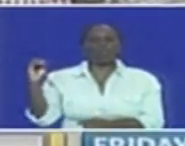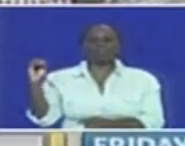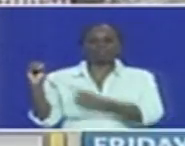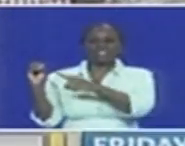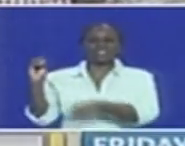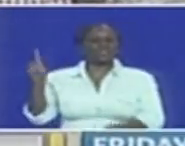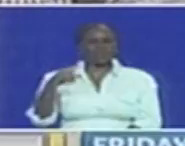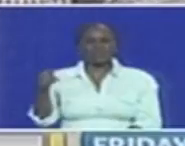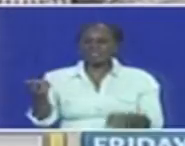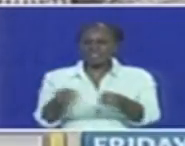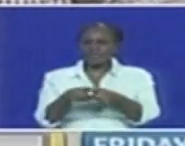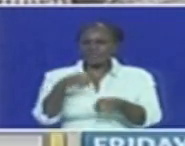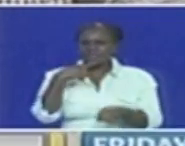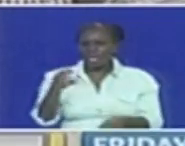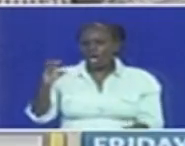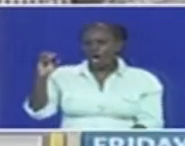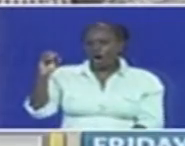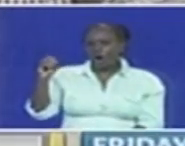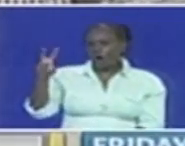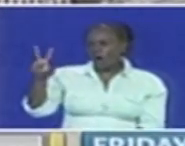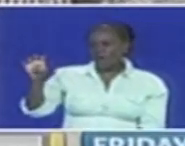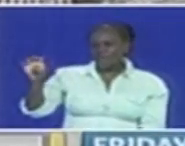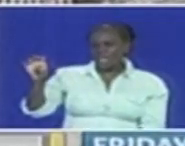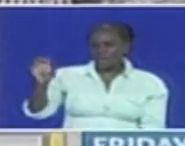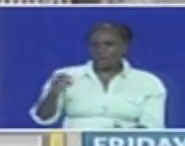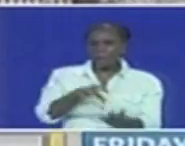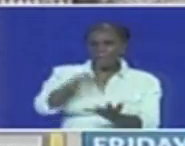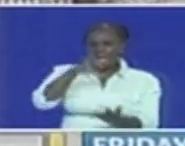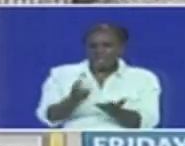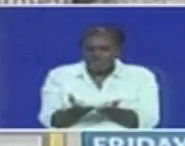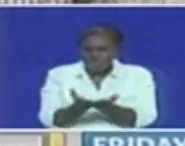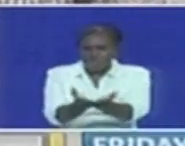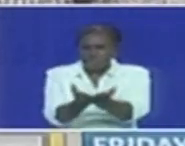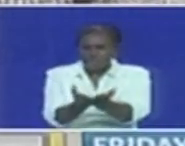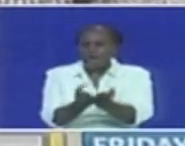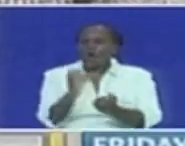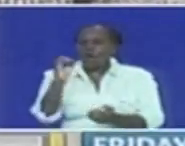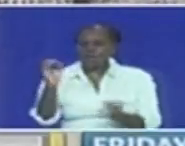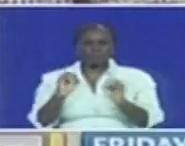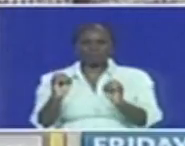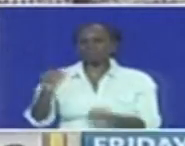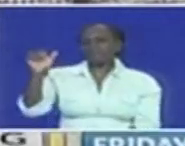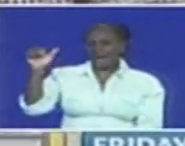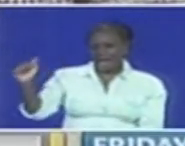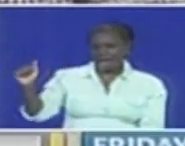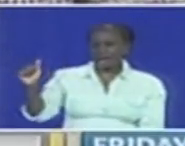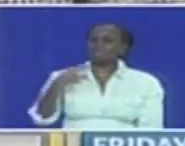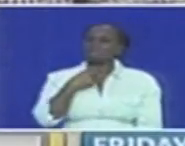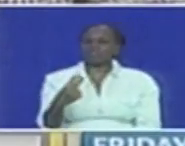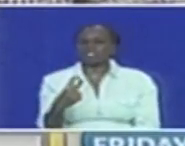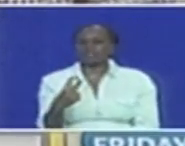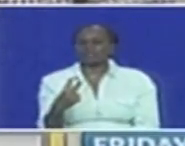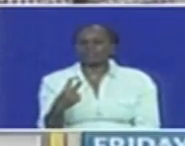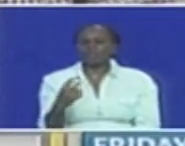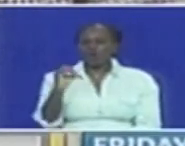also say oven or oven, not oven, the way we said it locally. So also the word an